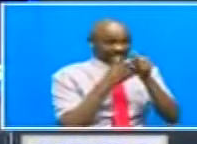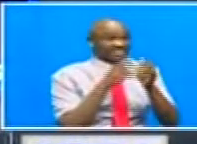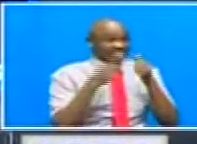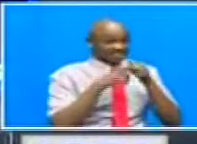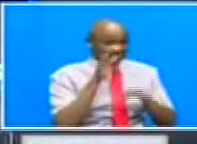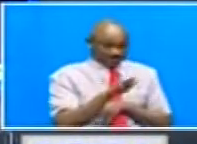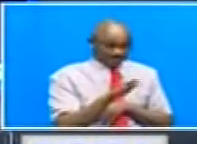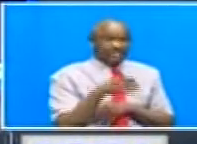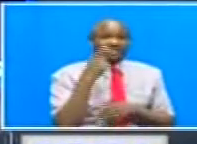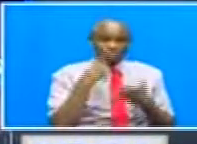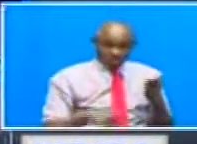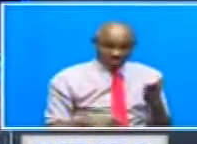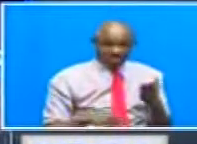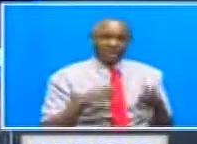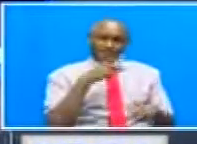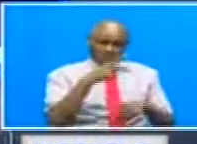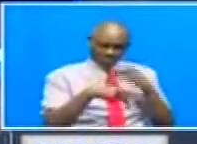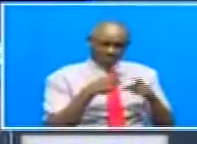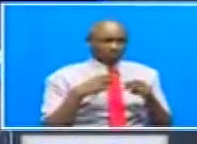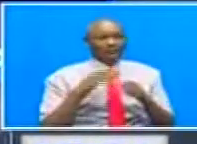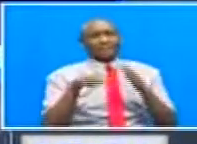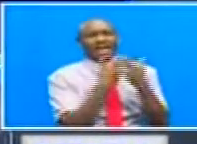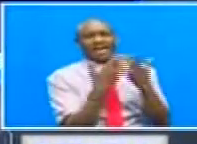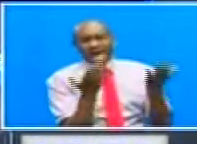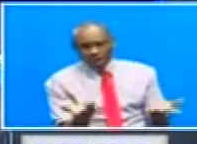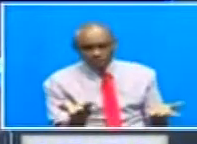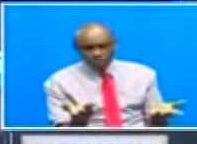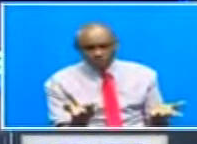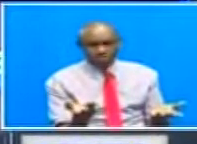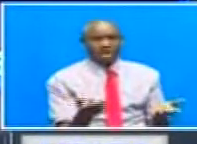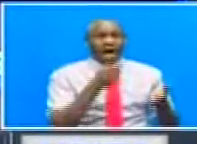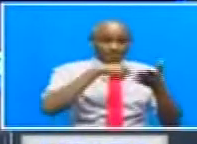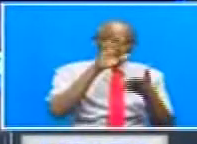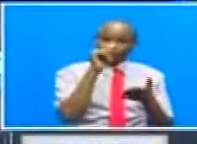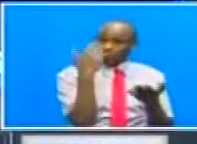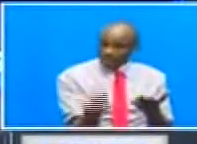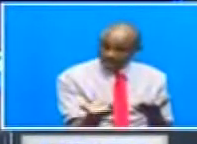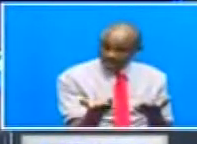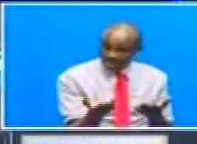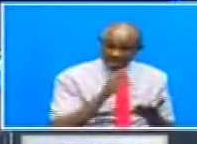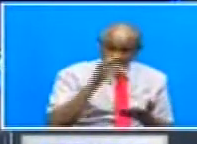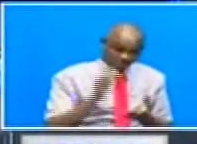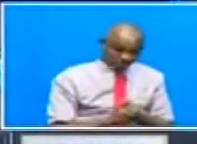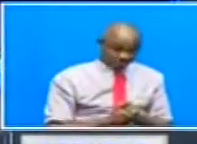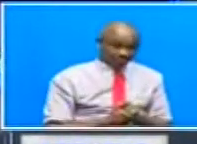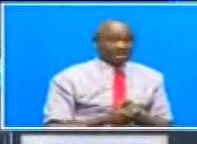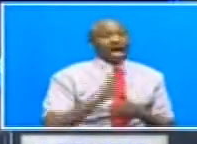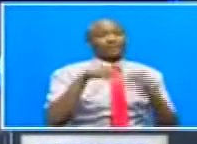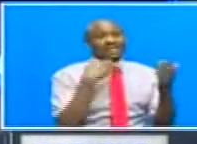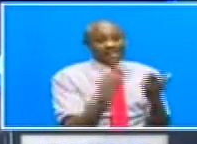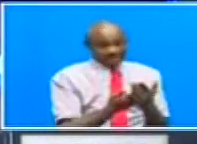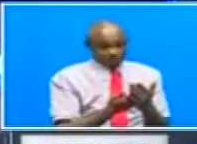very clear how that is done, where the process of application is done, where the approvals come from at the counties, where the application